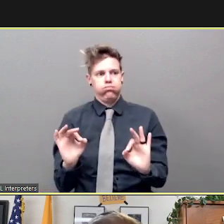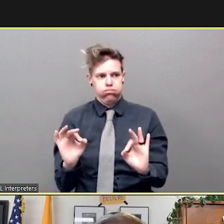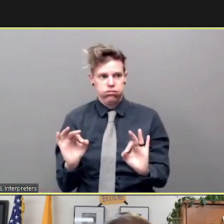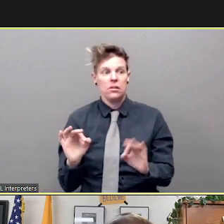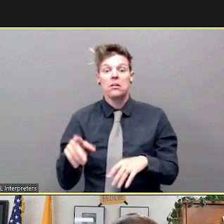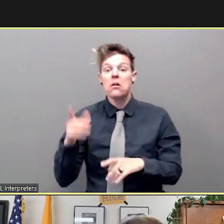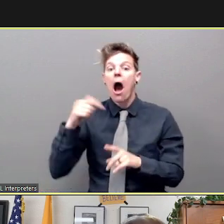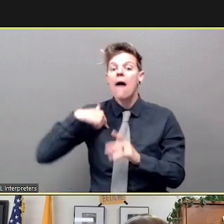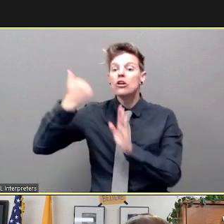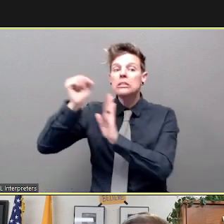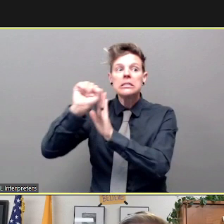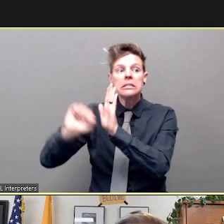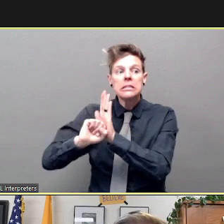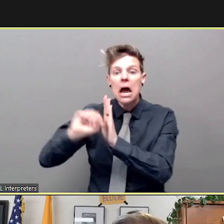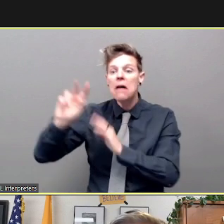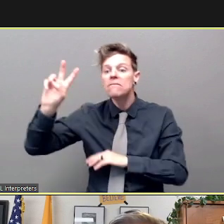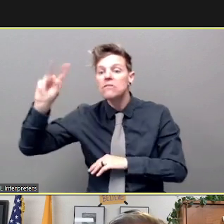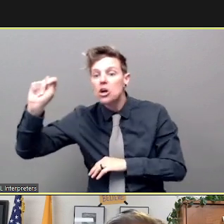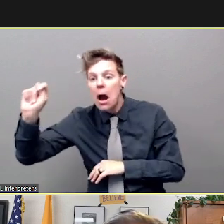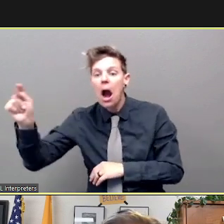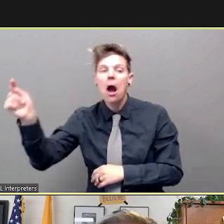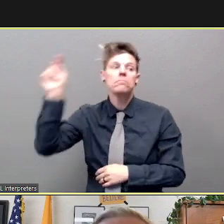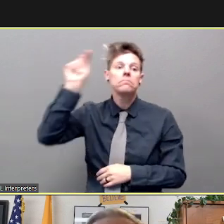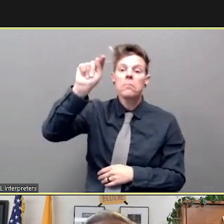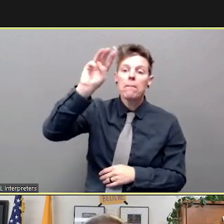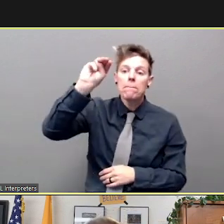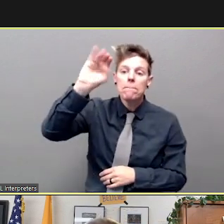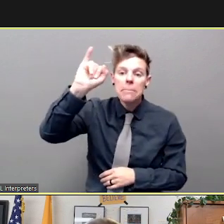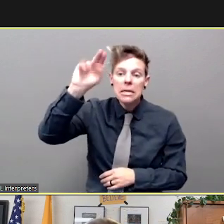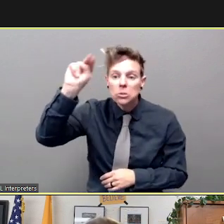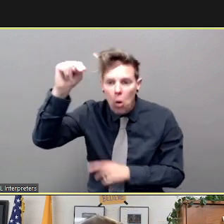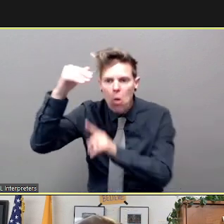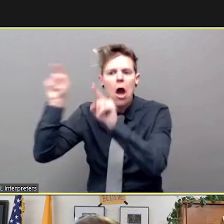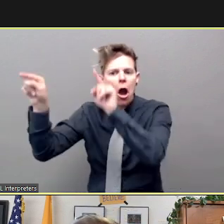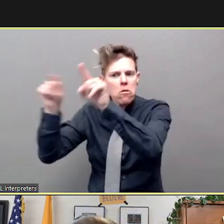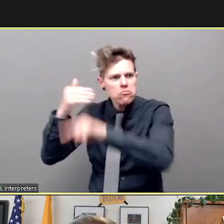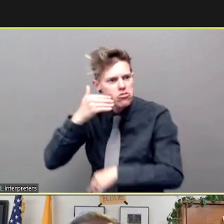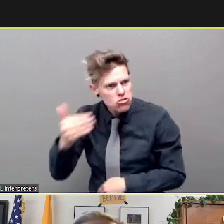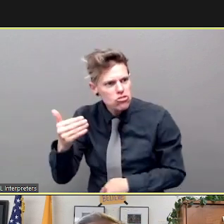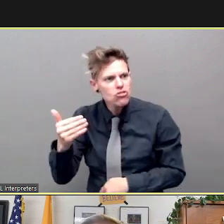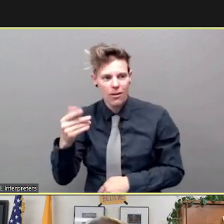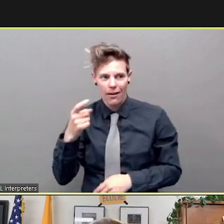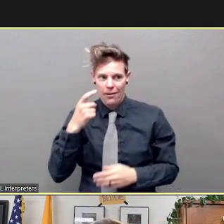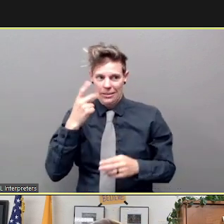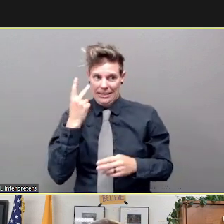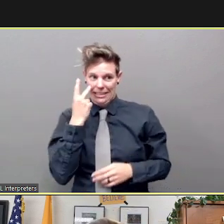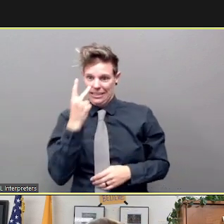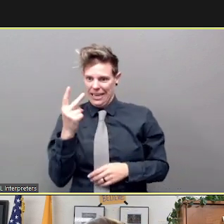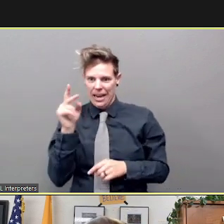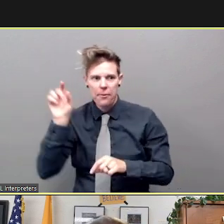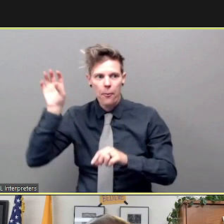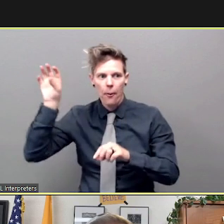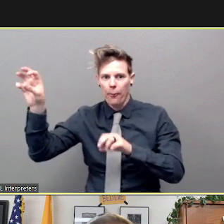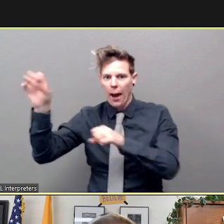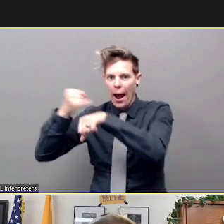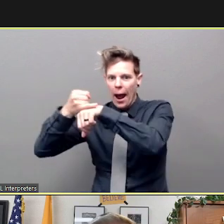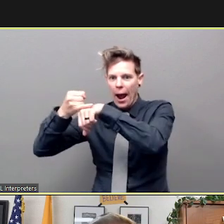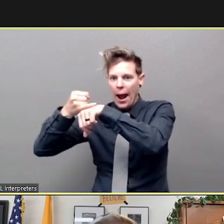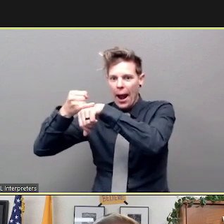giant island floating off the coast of North Carolina is, that's, I think, just an enlarged version of